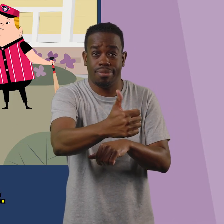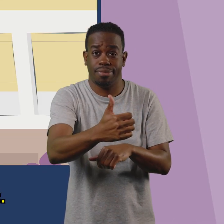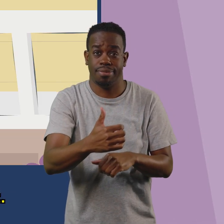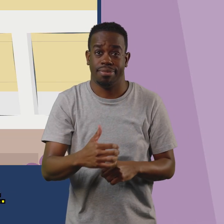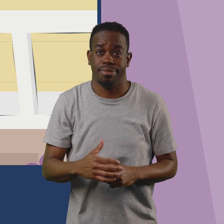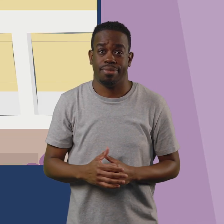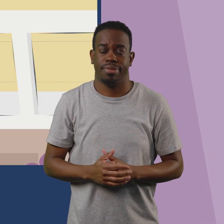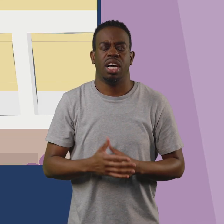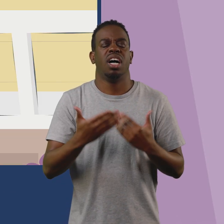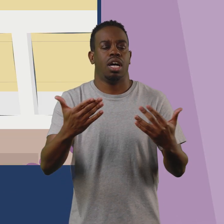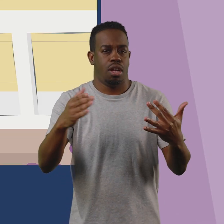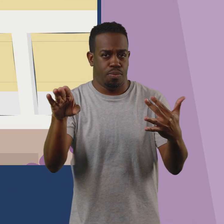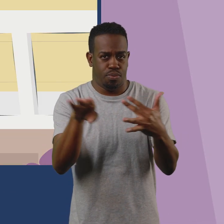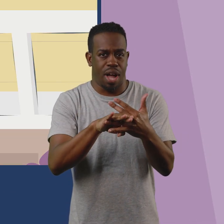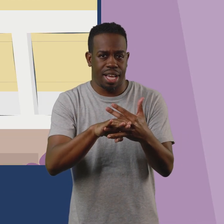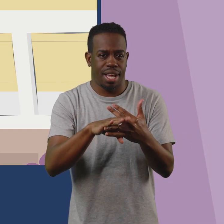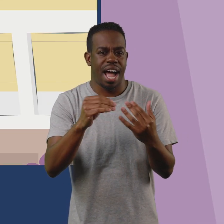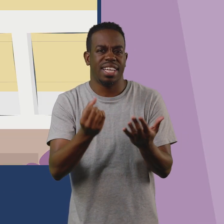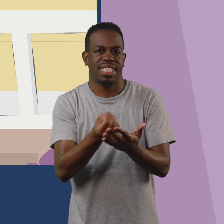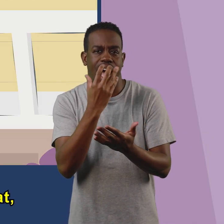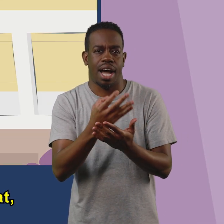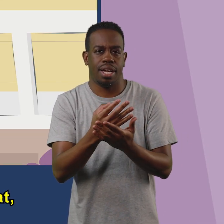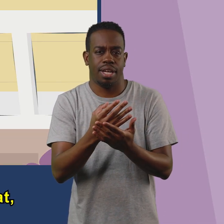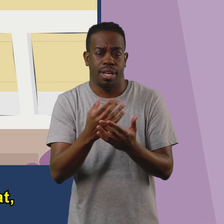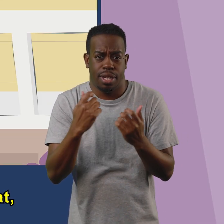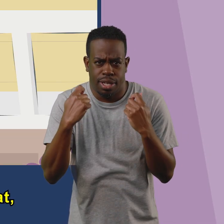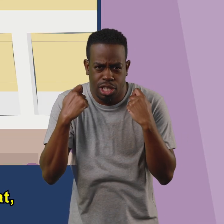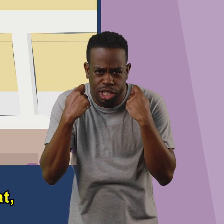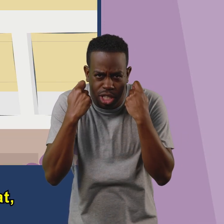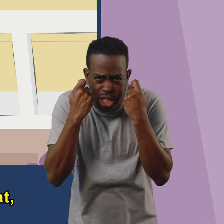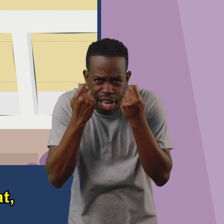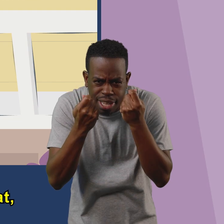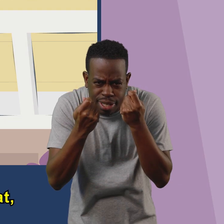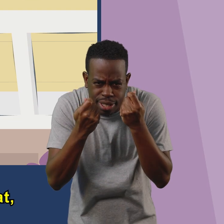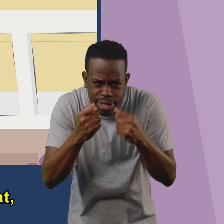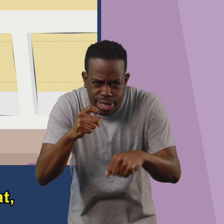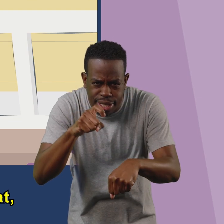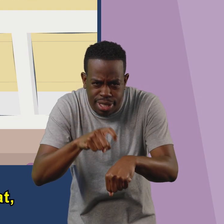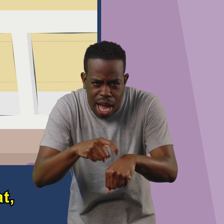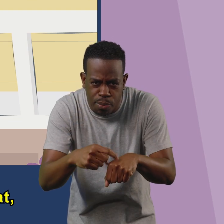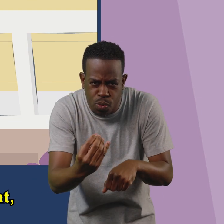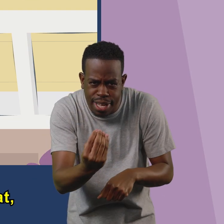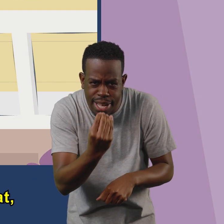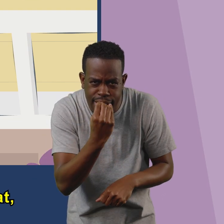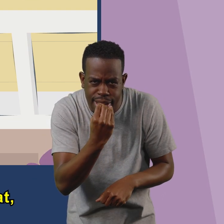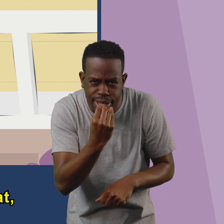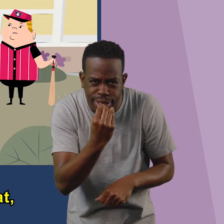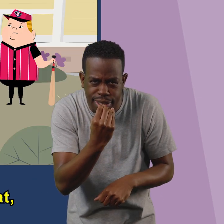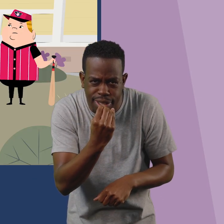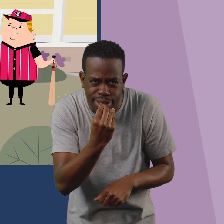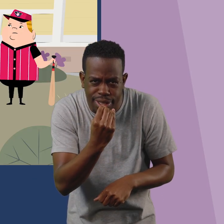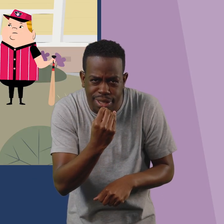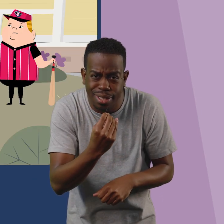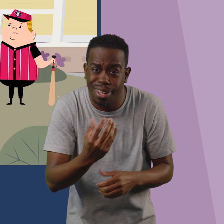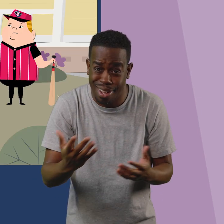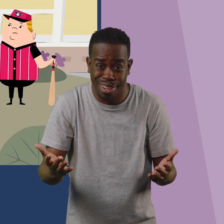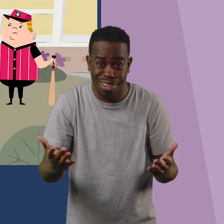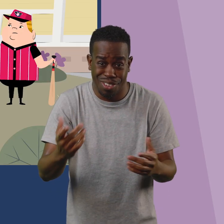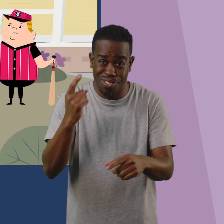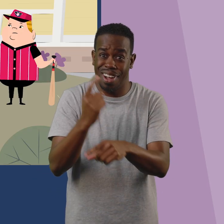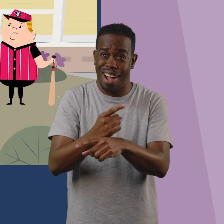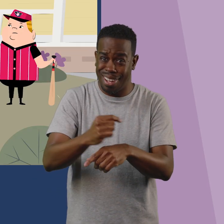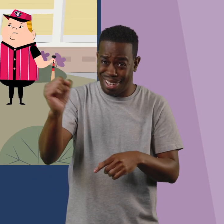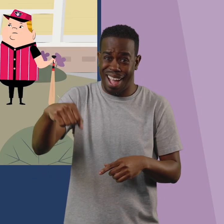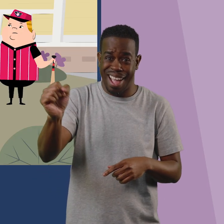out. Let's take a break and have a snack. For the Jedi, it is time to eat. Huh? Right?